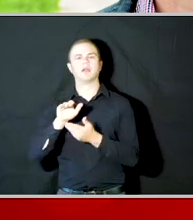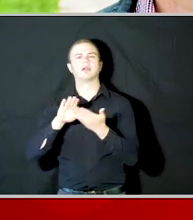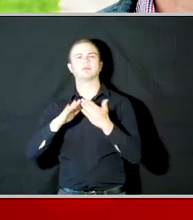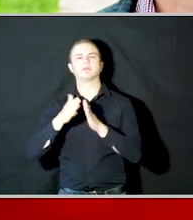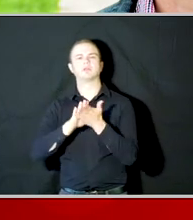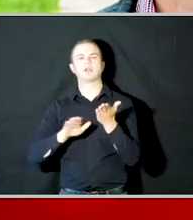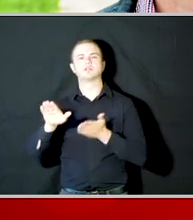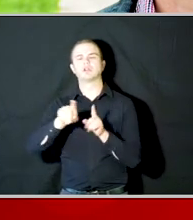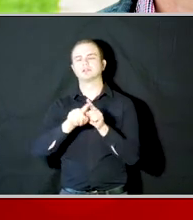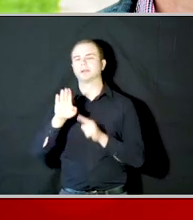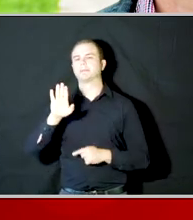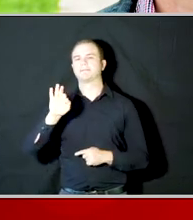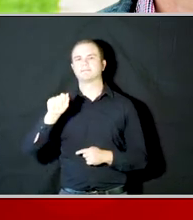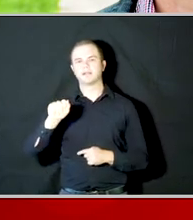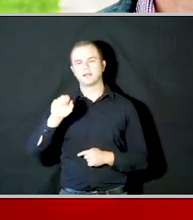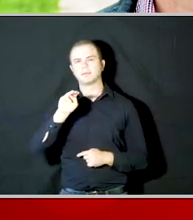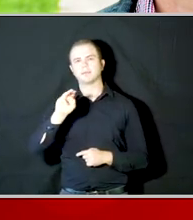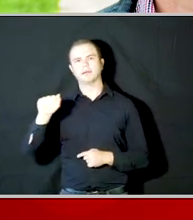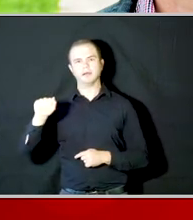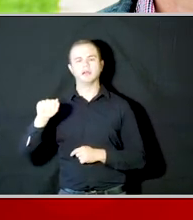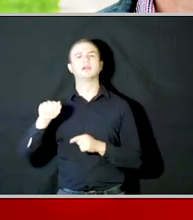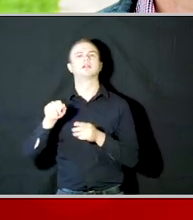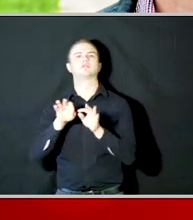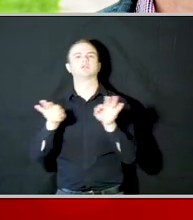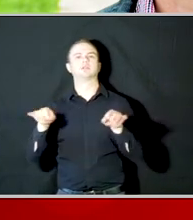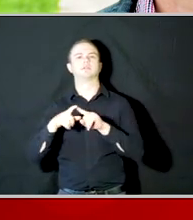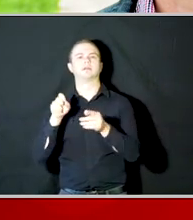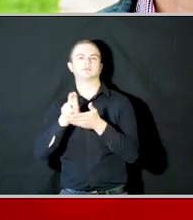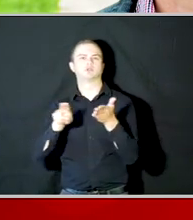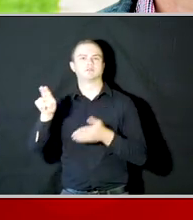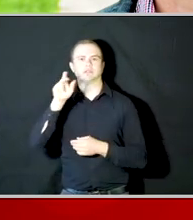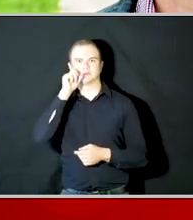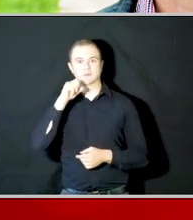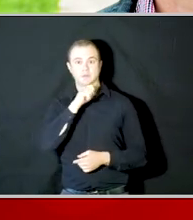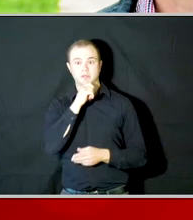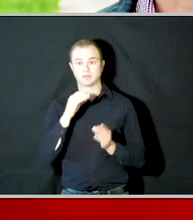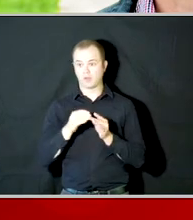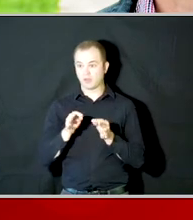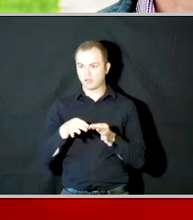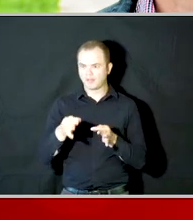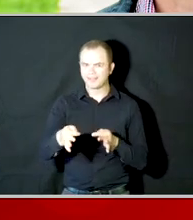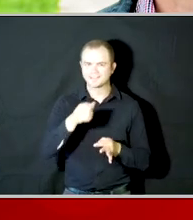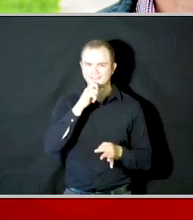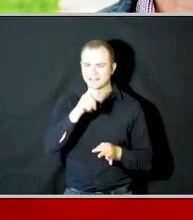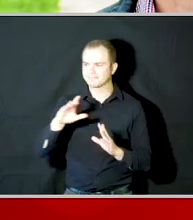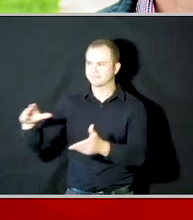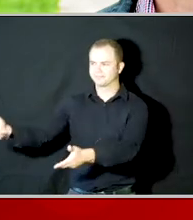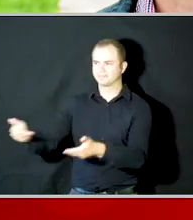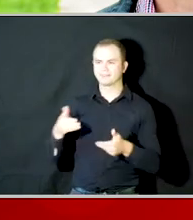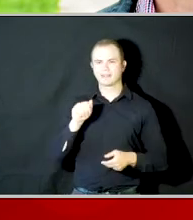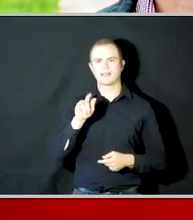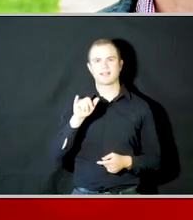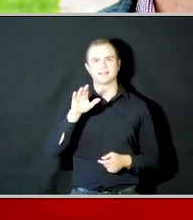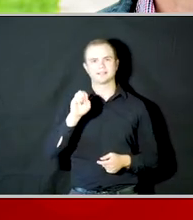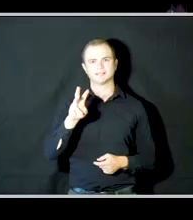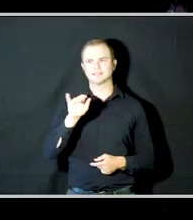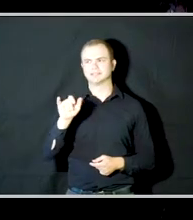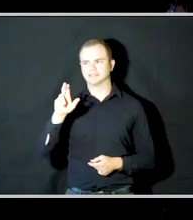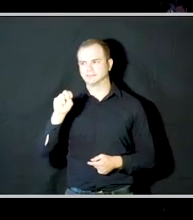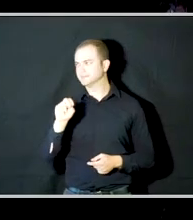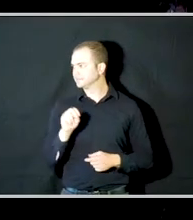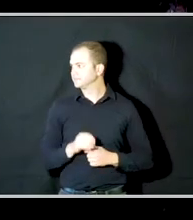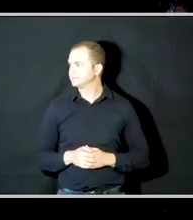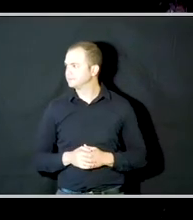BFA and MFA degrees from the University of Arizona. Without further ado, I would like to welcome Alice Vinson to the stage.